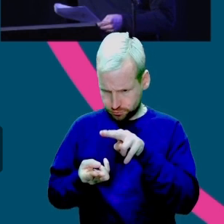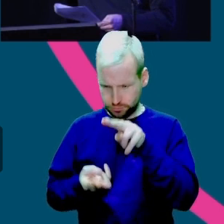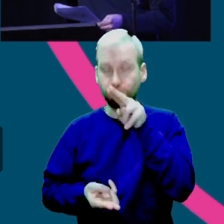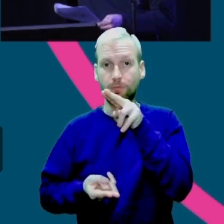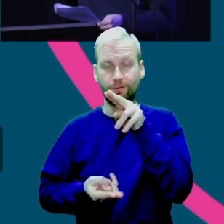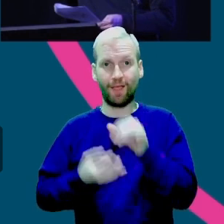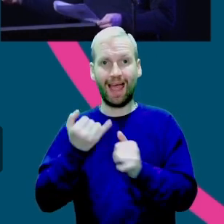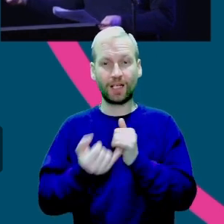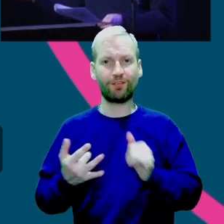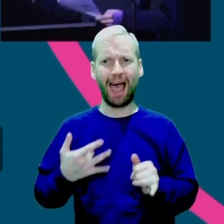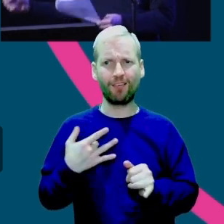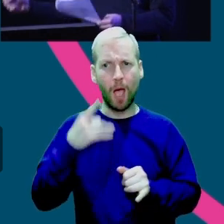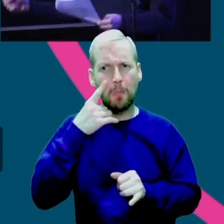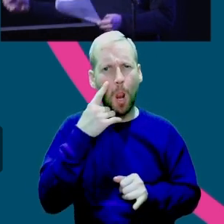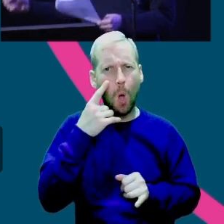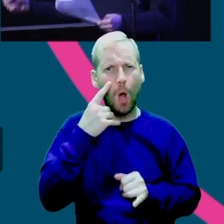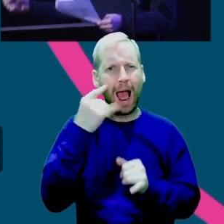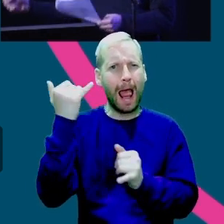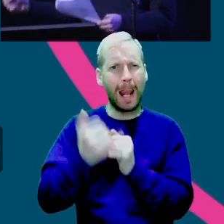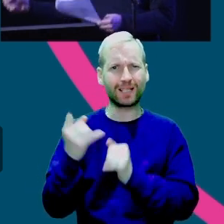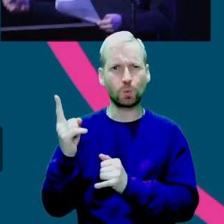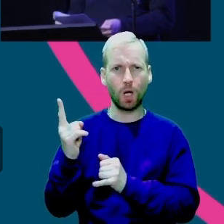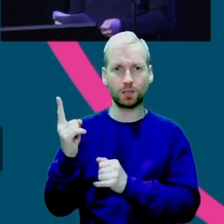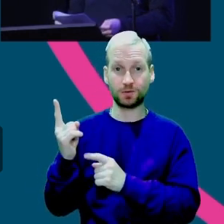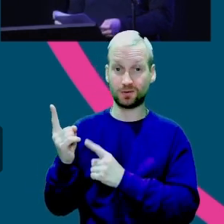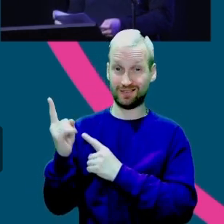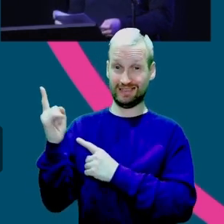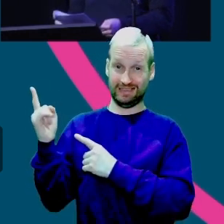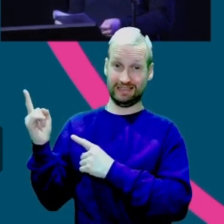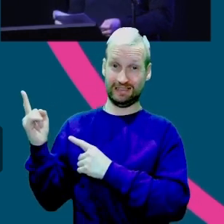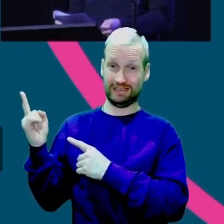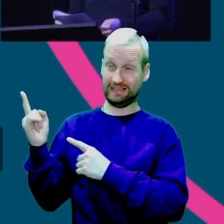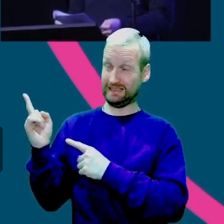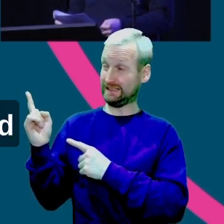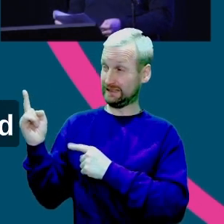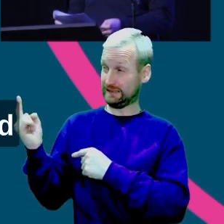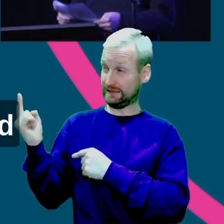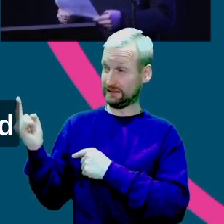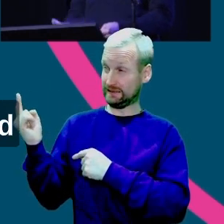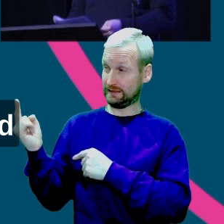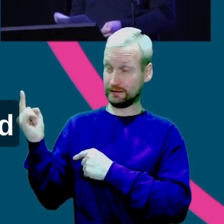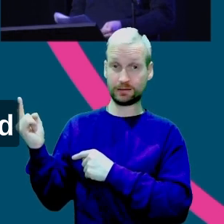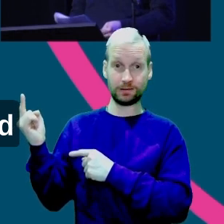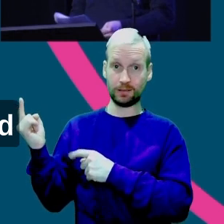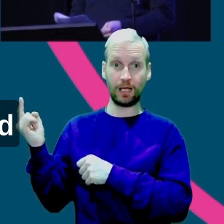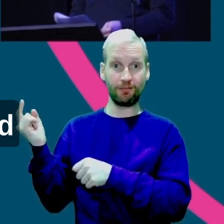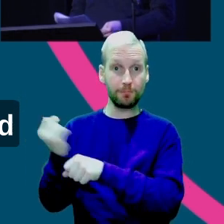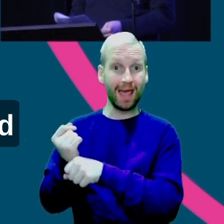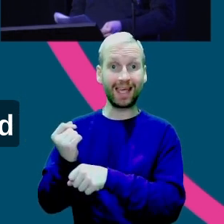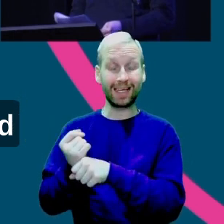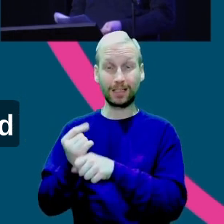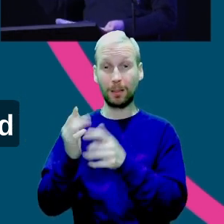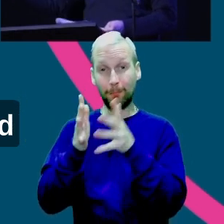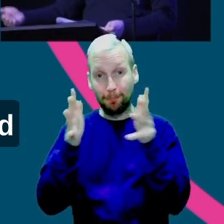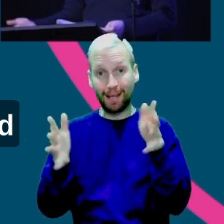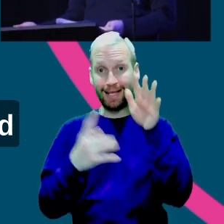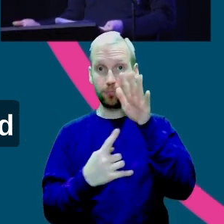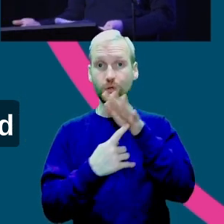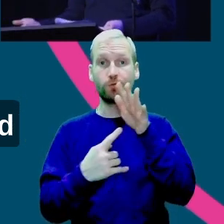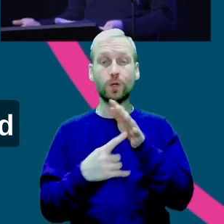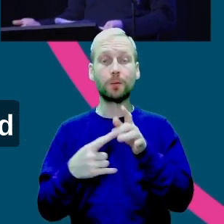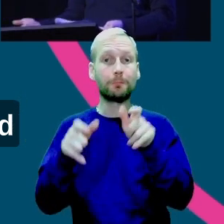But look especially at that last month. If we're going to make a significant improvement around